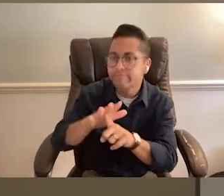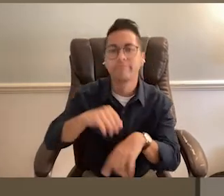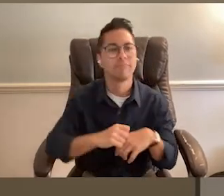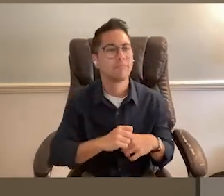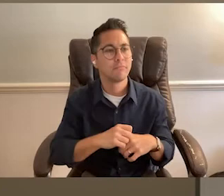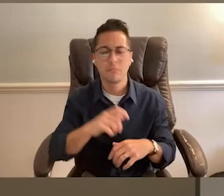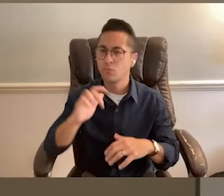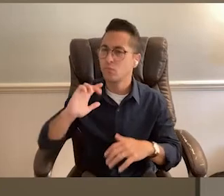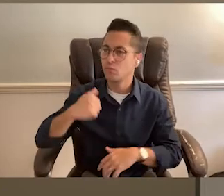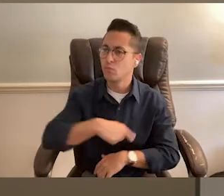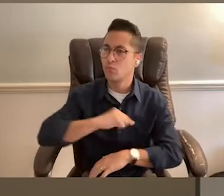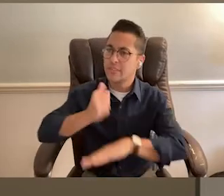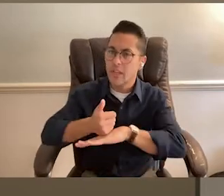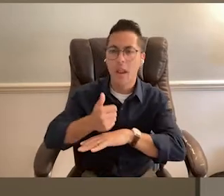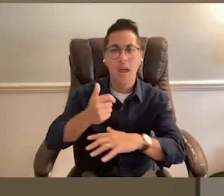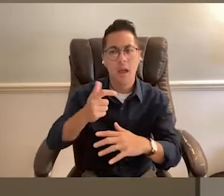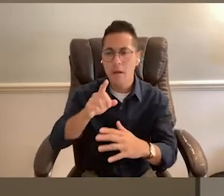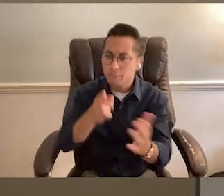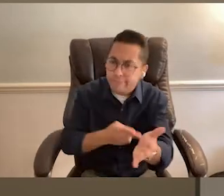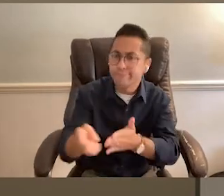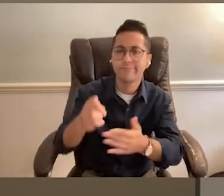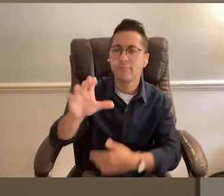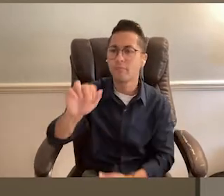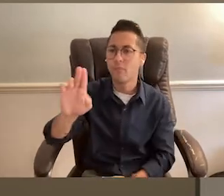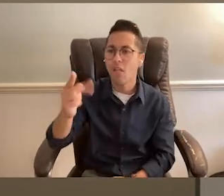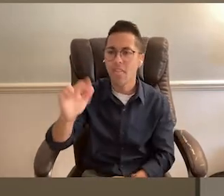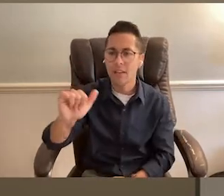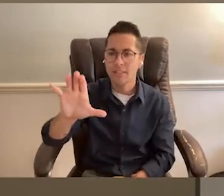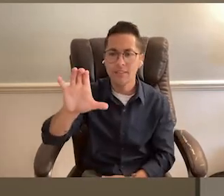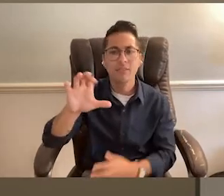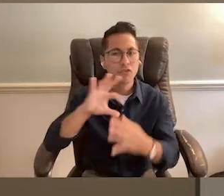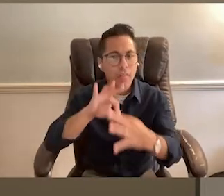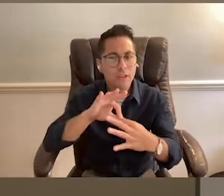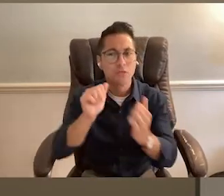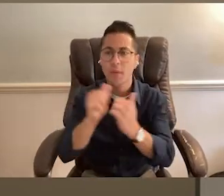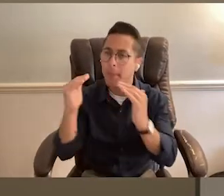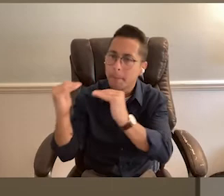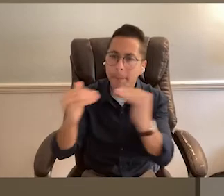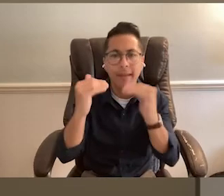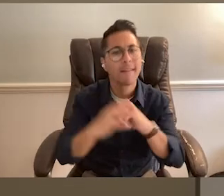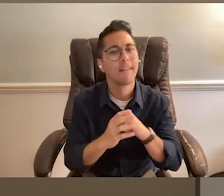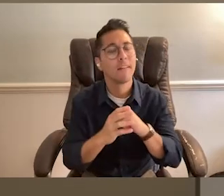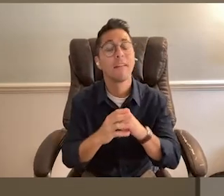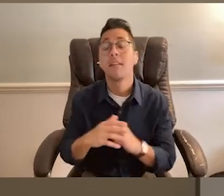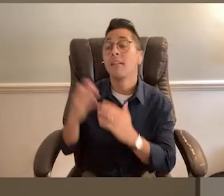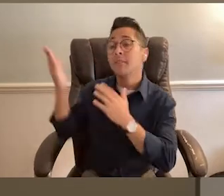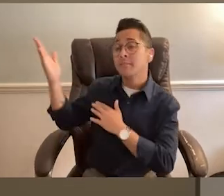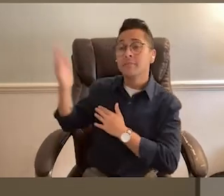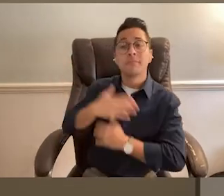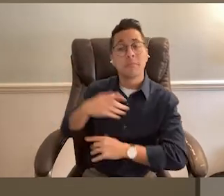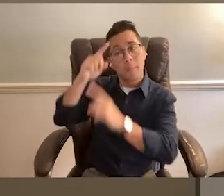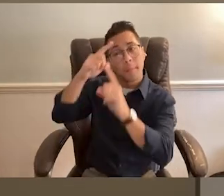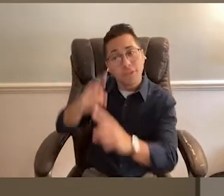is for young adults with intellectual differences, and it provides a college experience on a university campus, and it provides students with